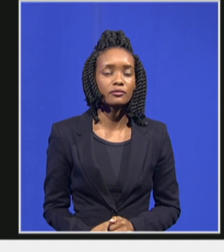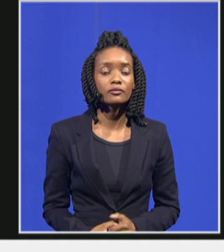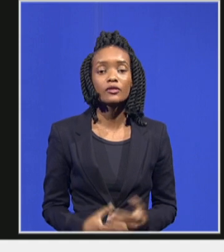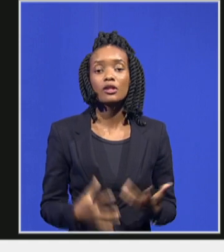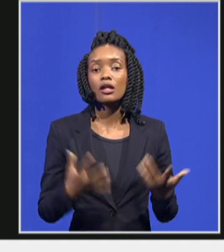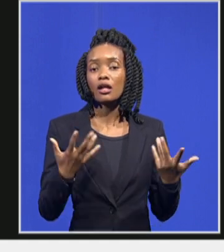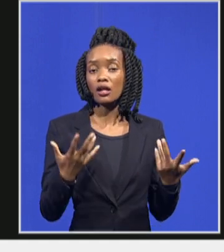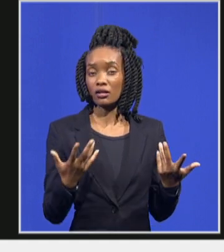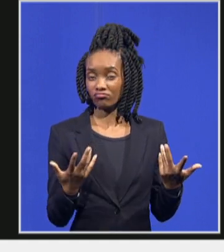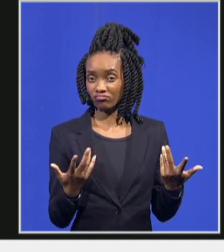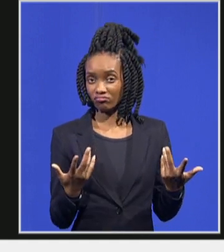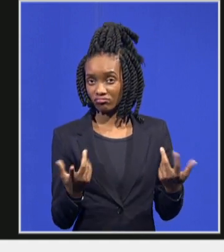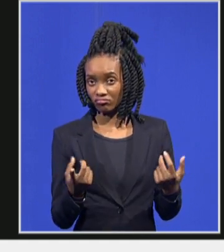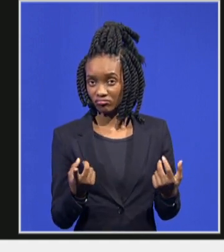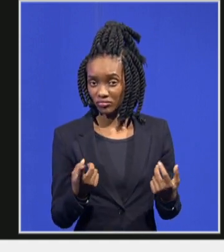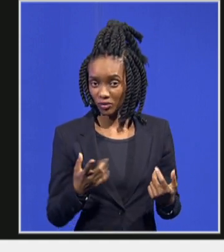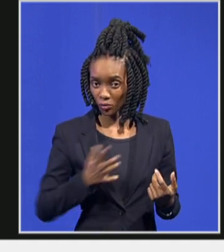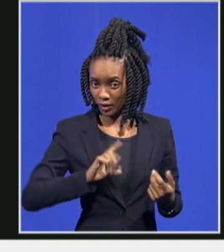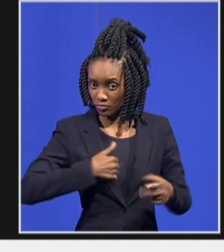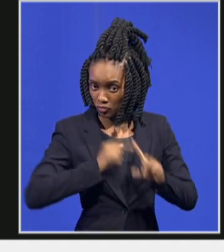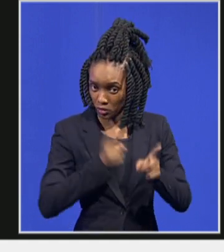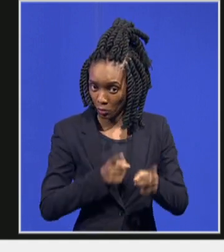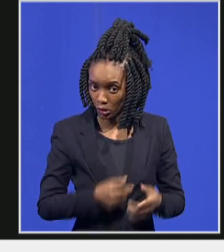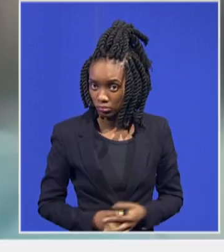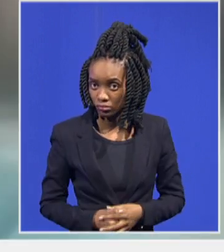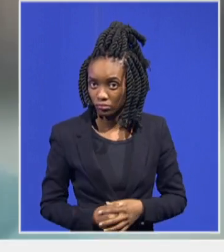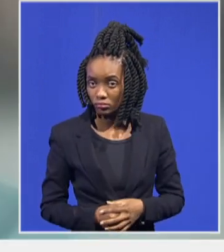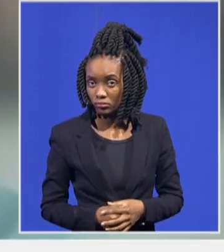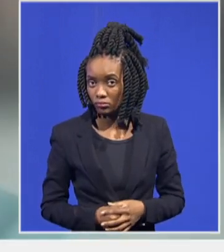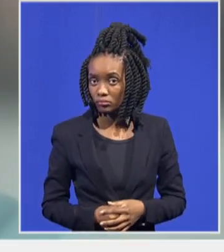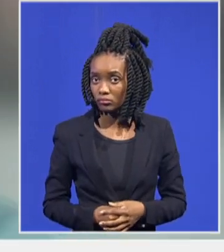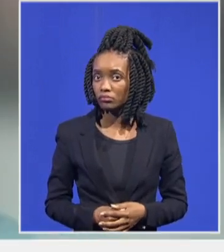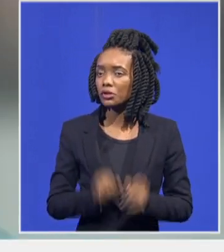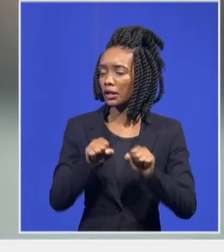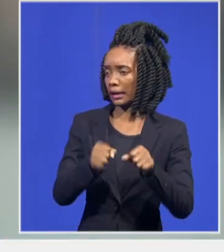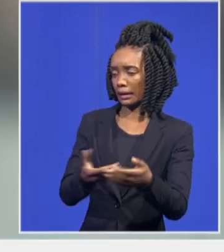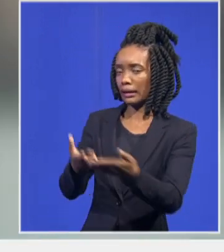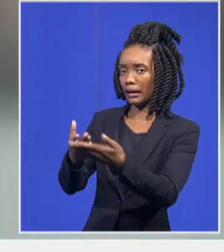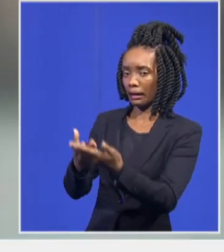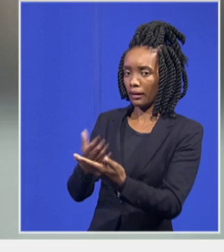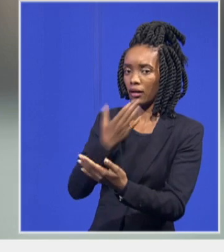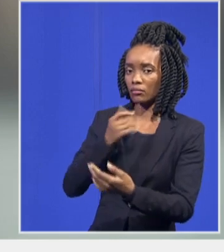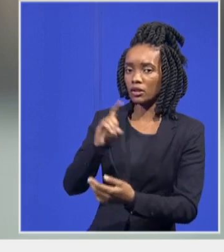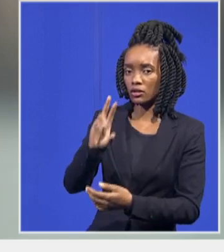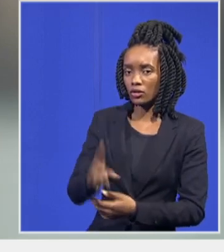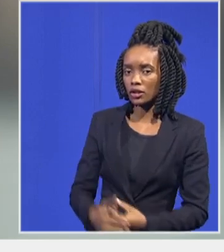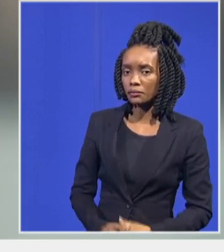Would you like me to respond to that? Please, Dr. Ola.